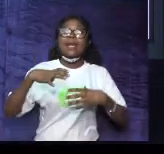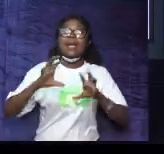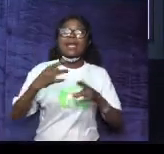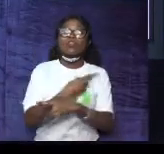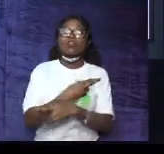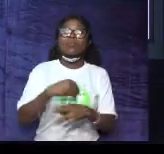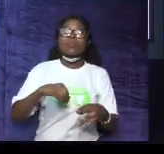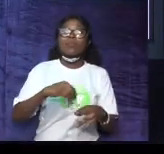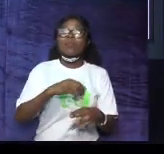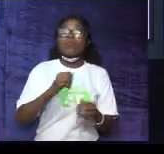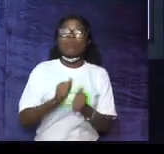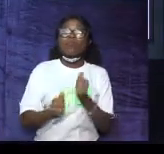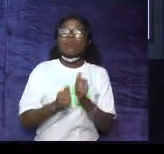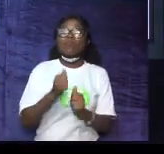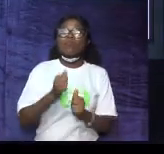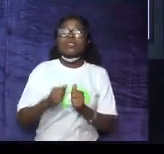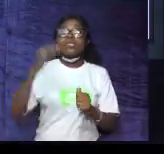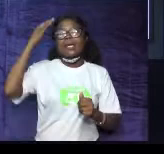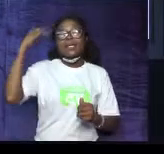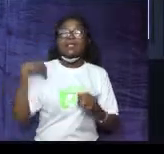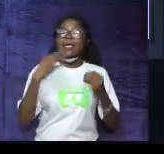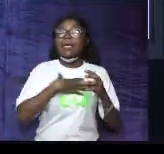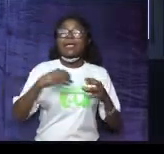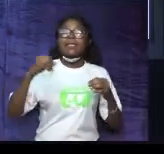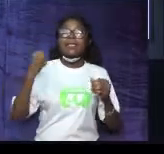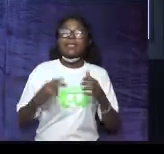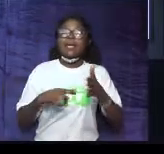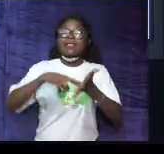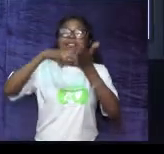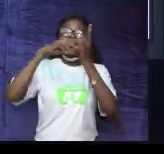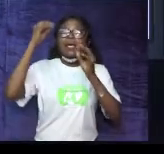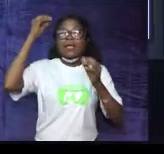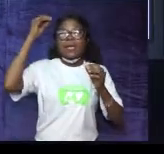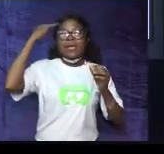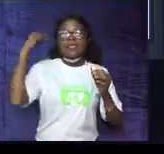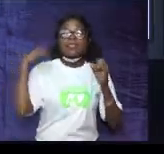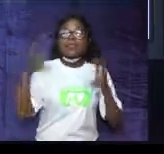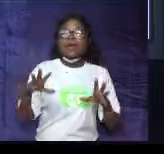teacher and assistant head teachers' offices.